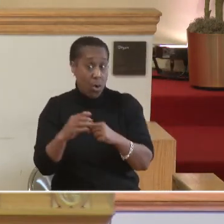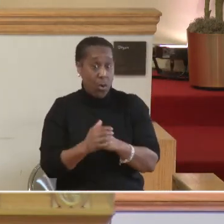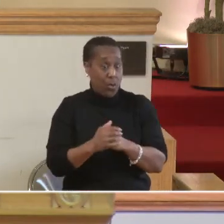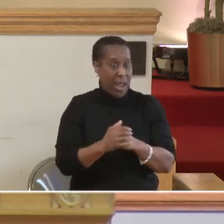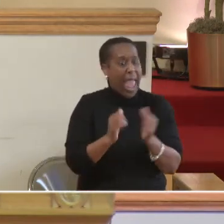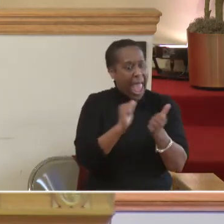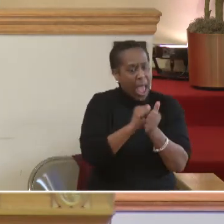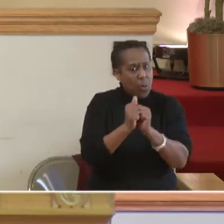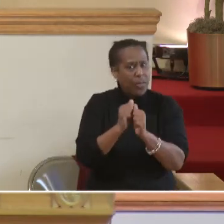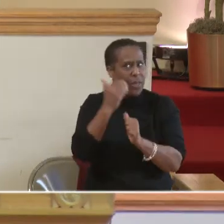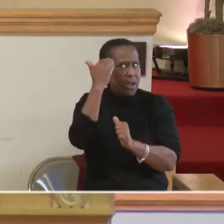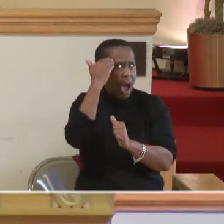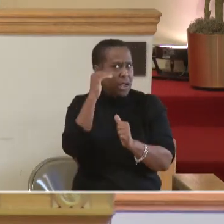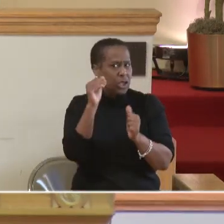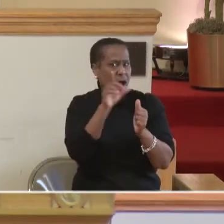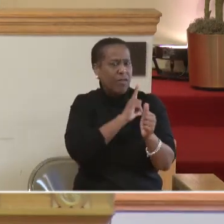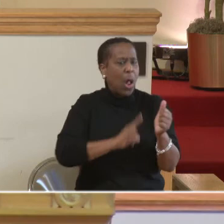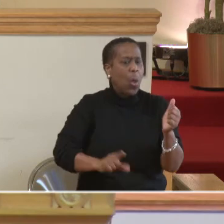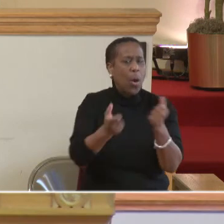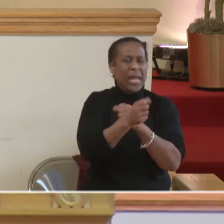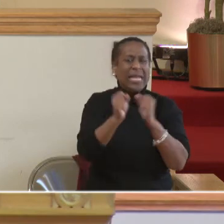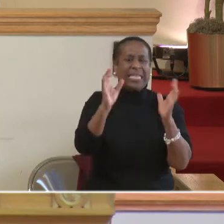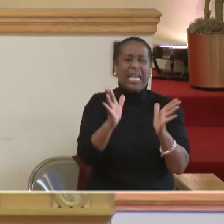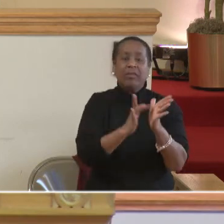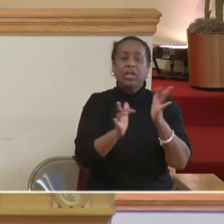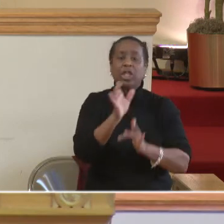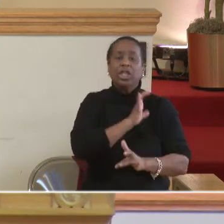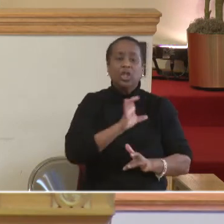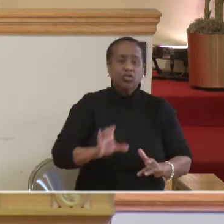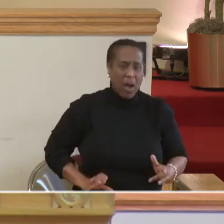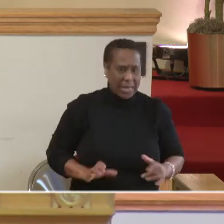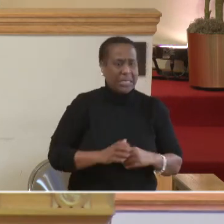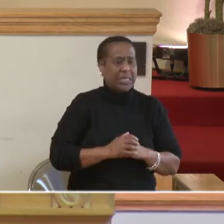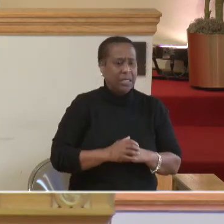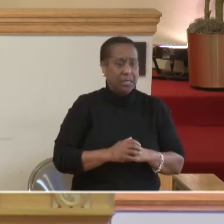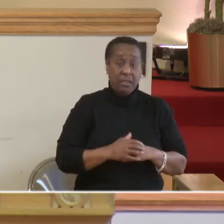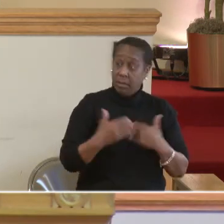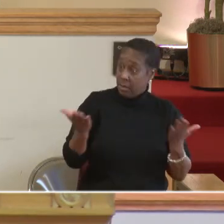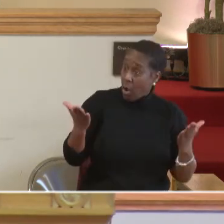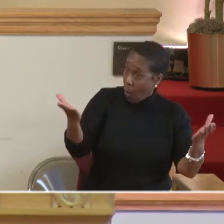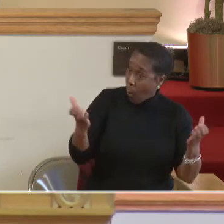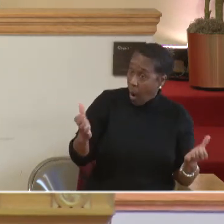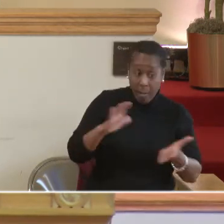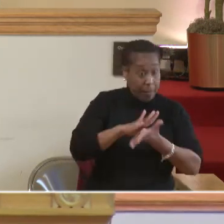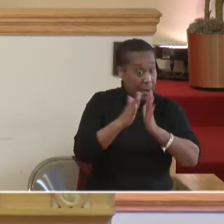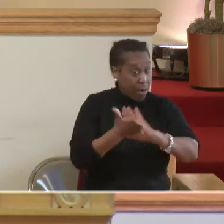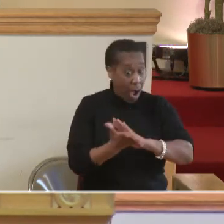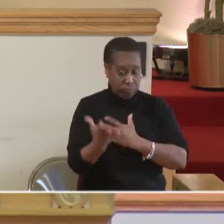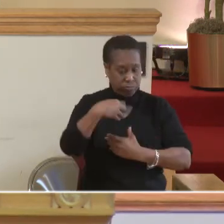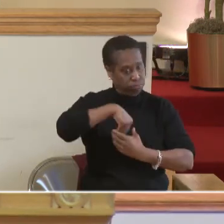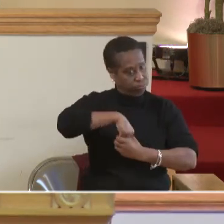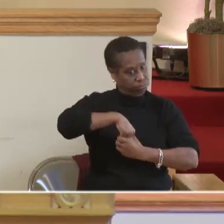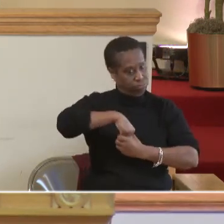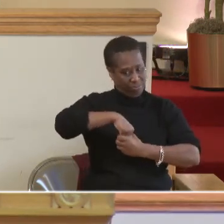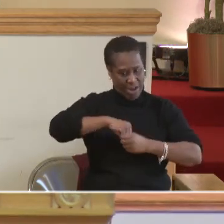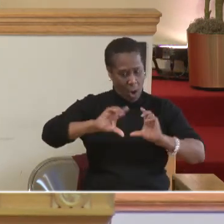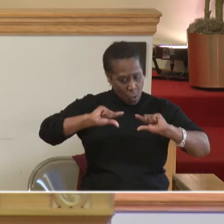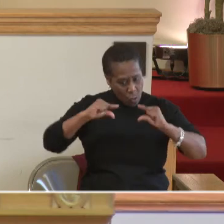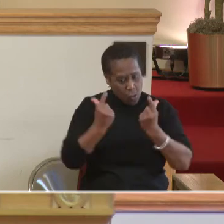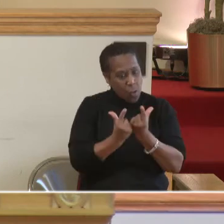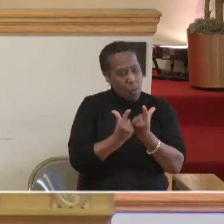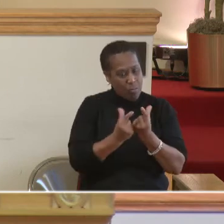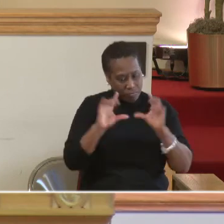in the knowledge of our Lord and Savior Jesus Christ. So if you want to become a part of a group of